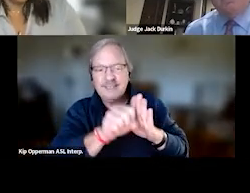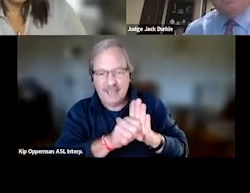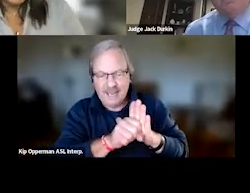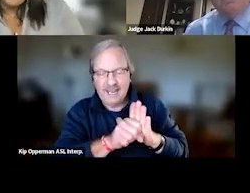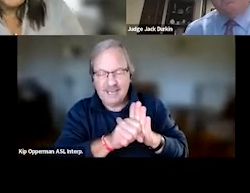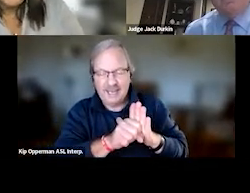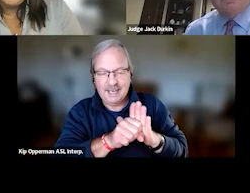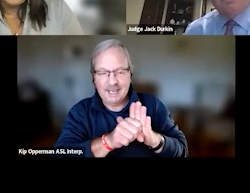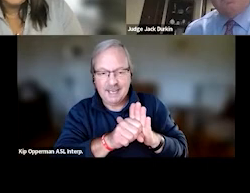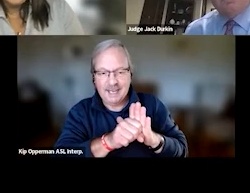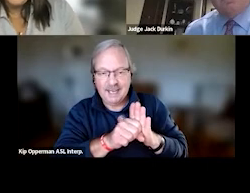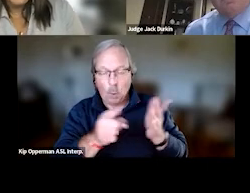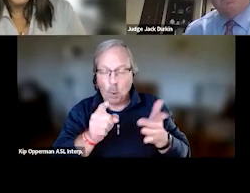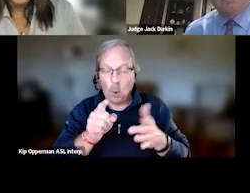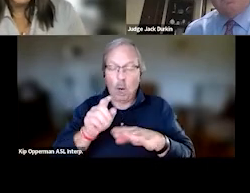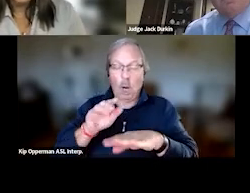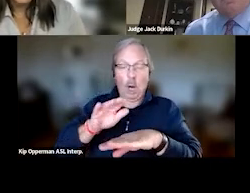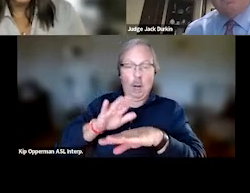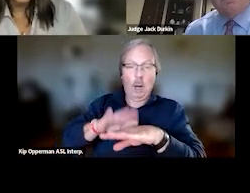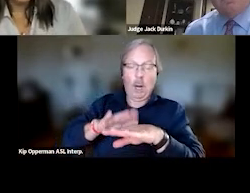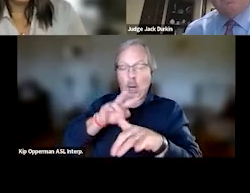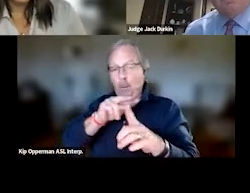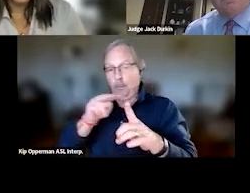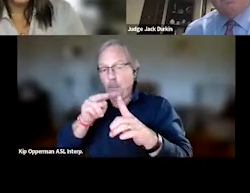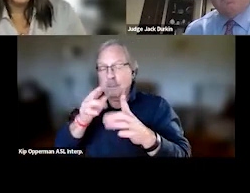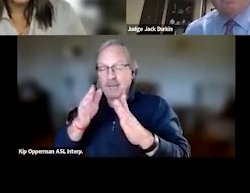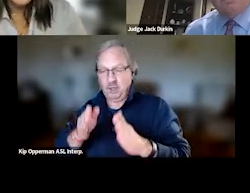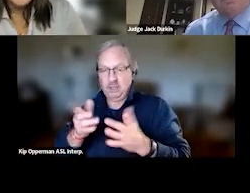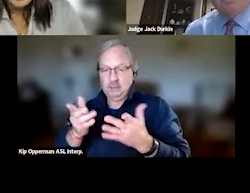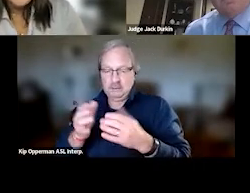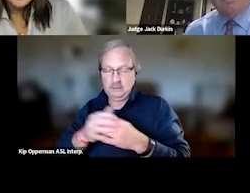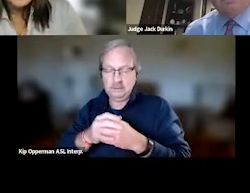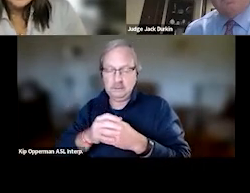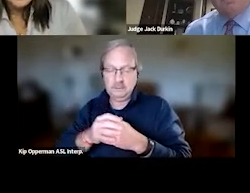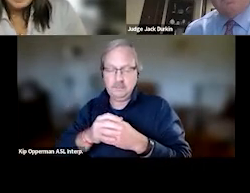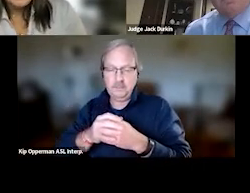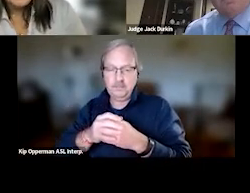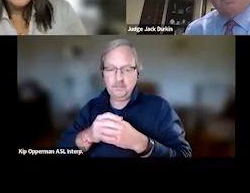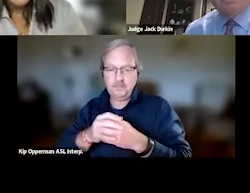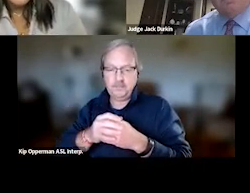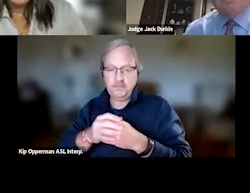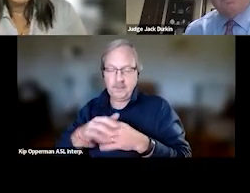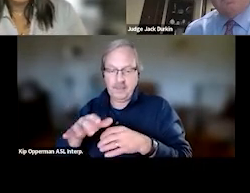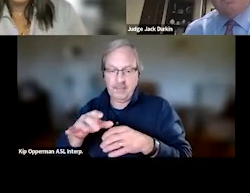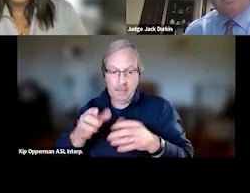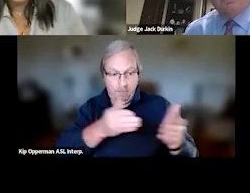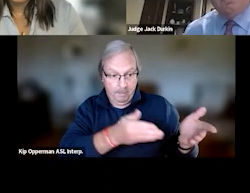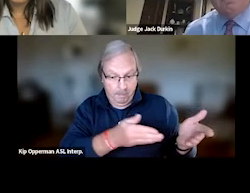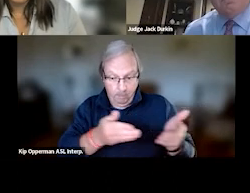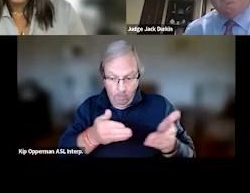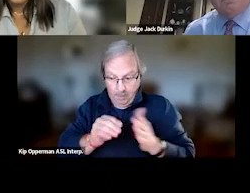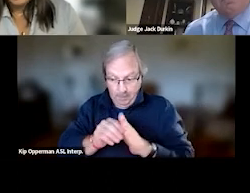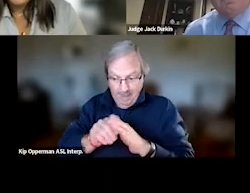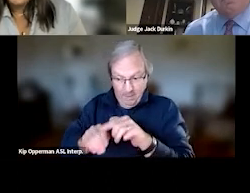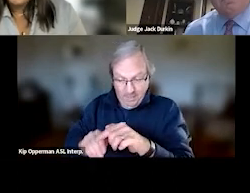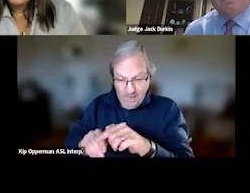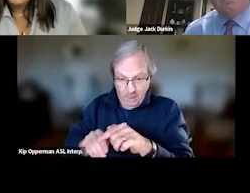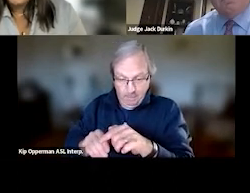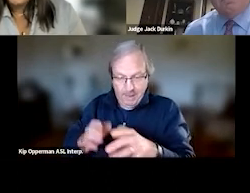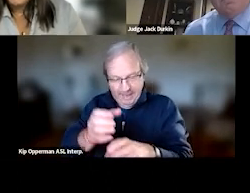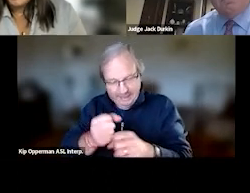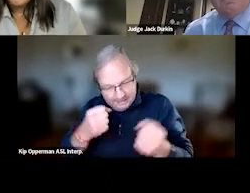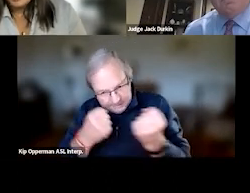or probation, if that's a world where you would like to think about taking this model, but gain support, talk